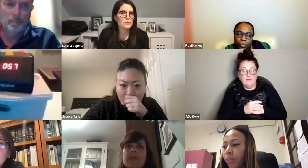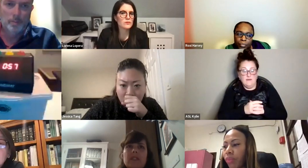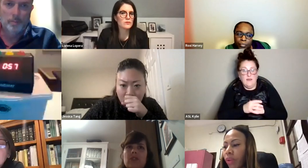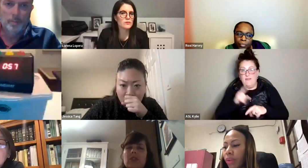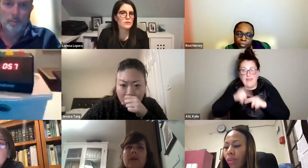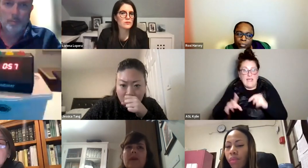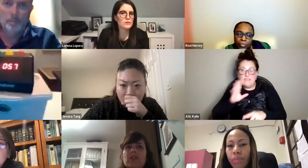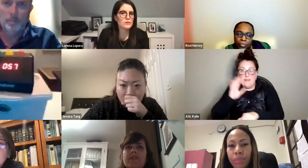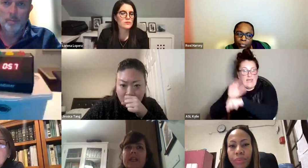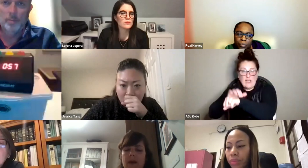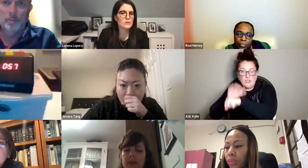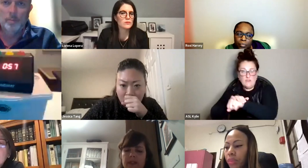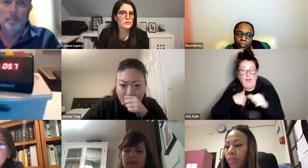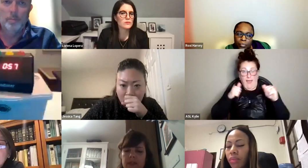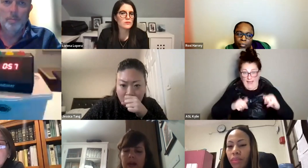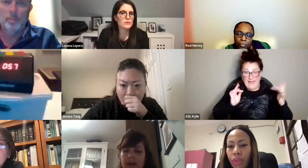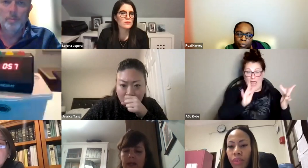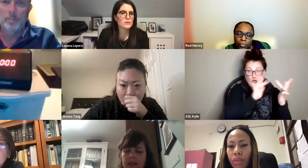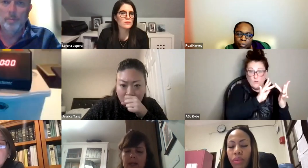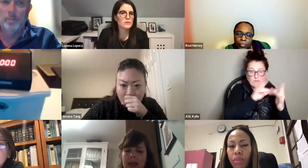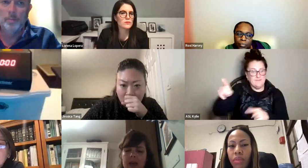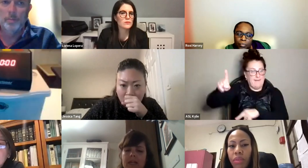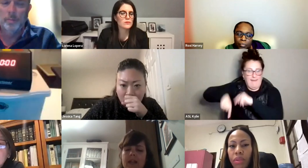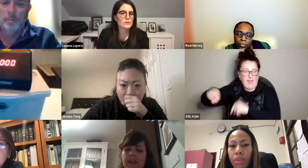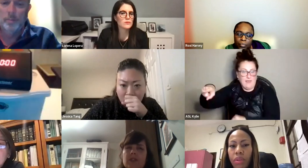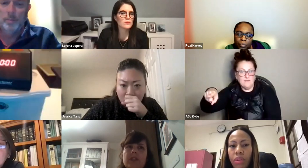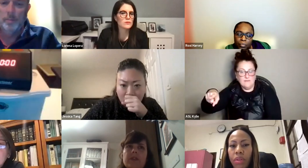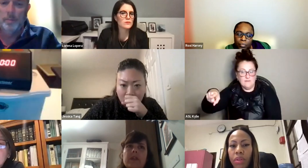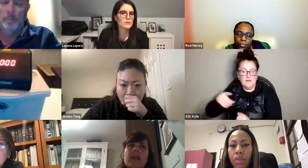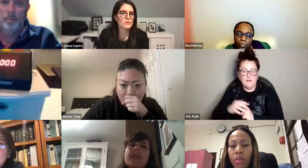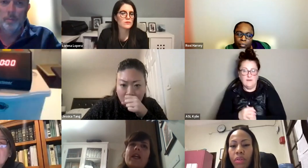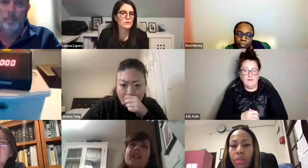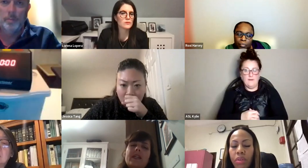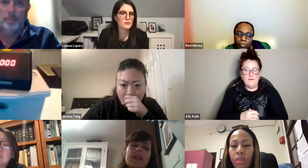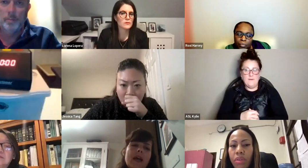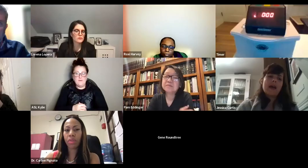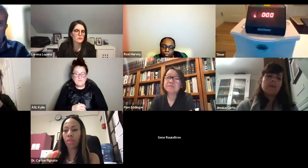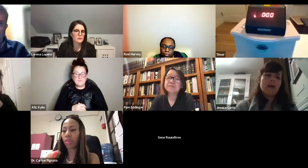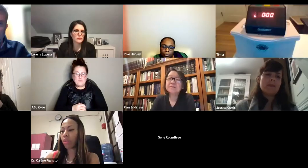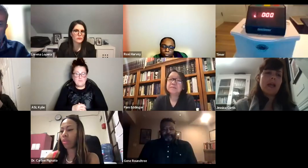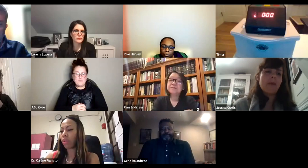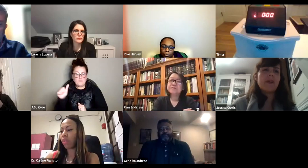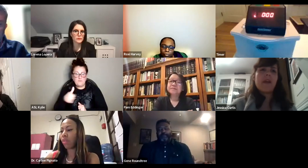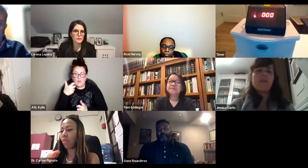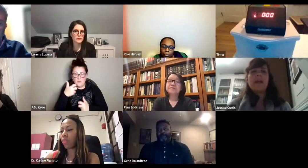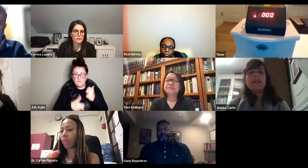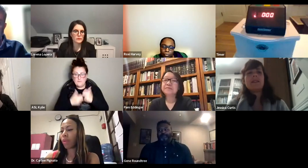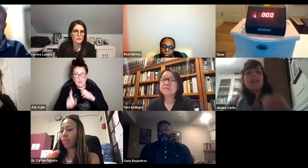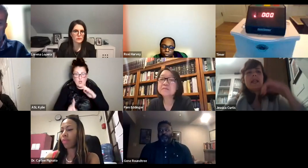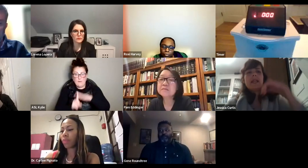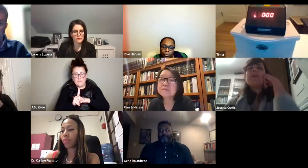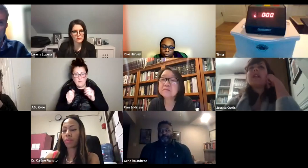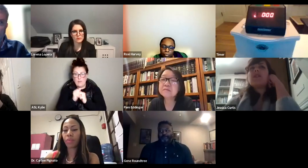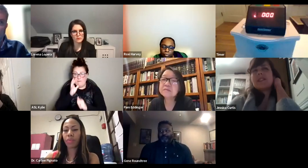have to do outreach and figure out where those folks are. And another issue that I think comes up for a lot of